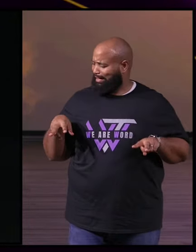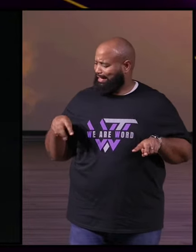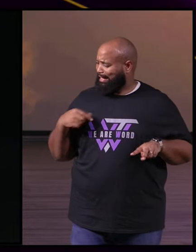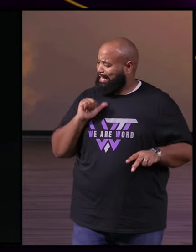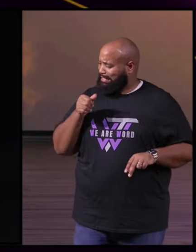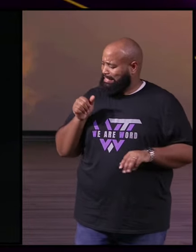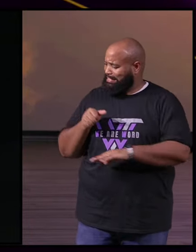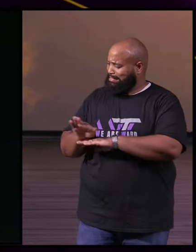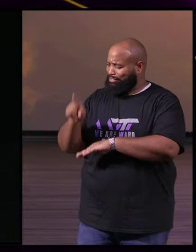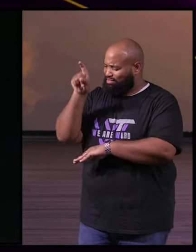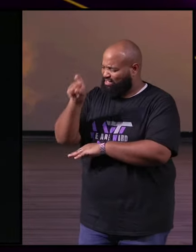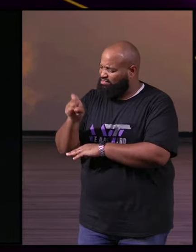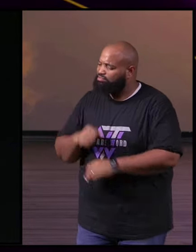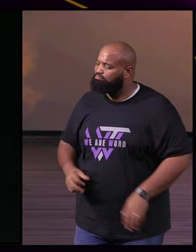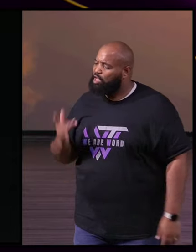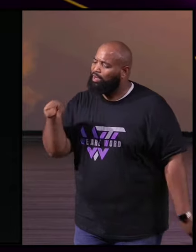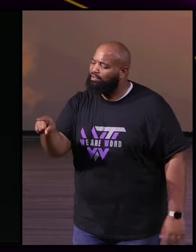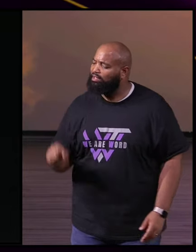I didn't send you to Egypt.